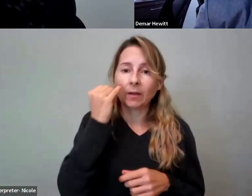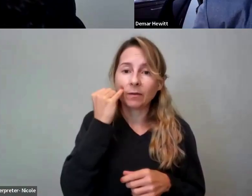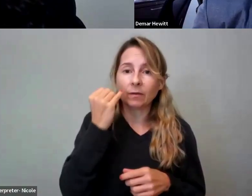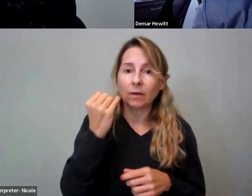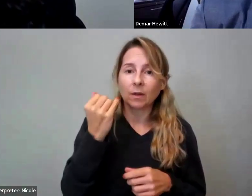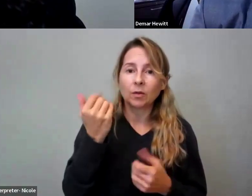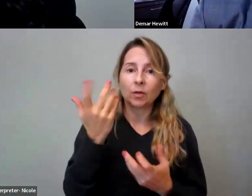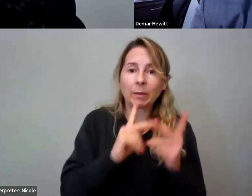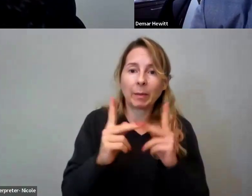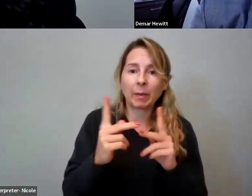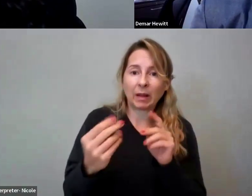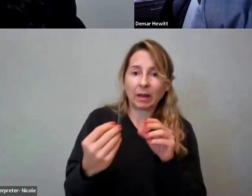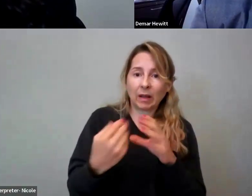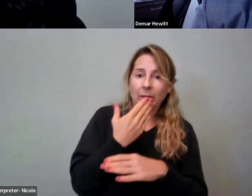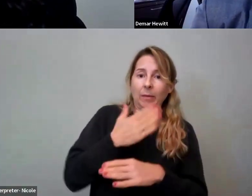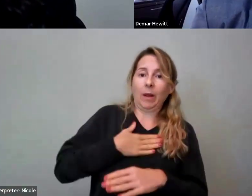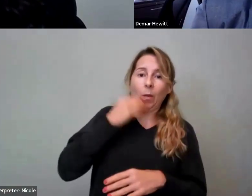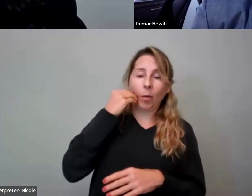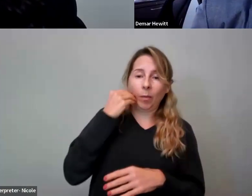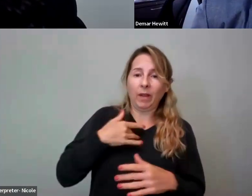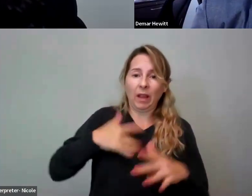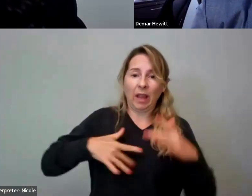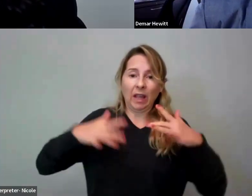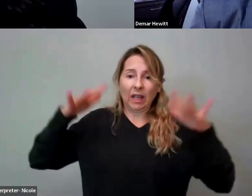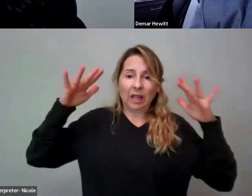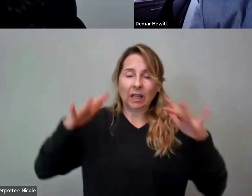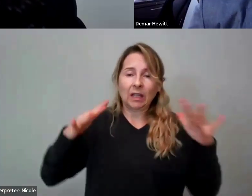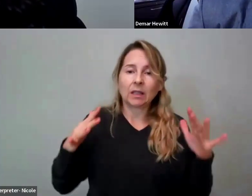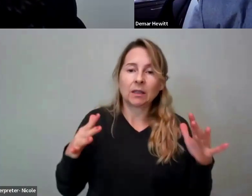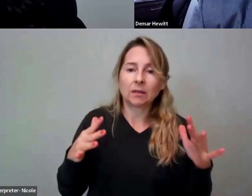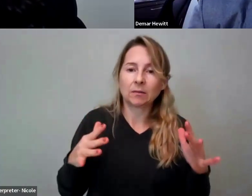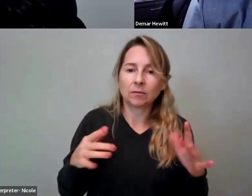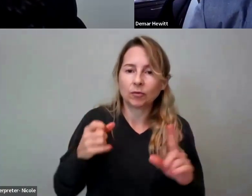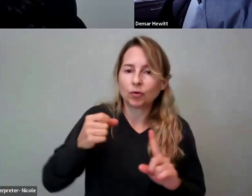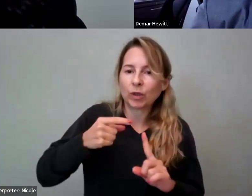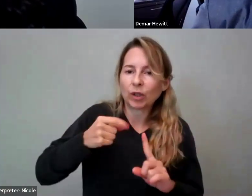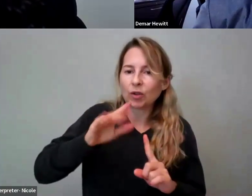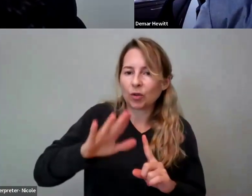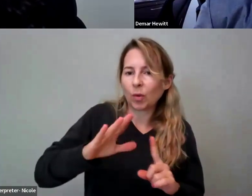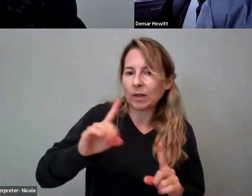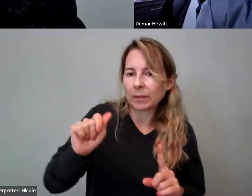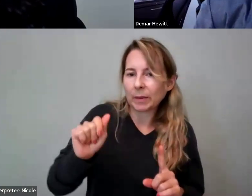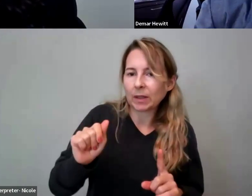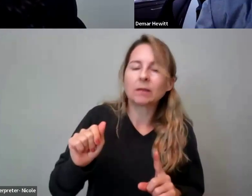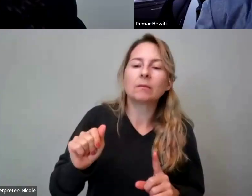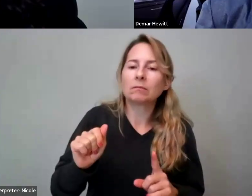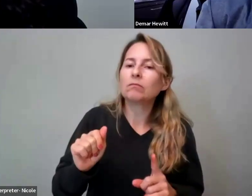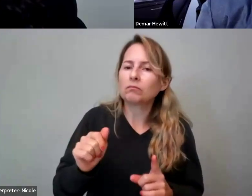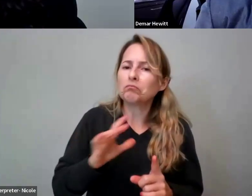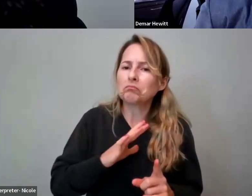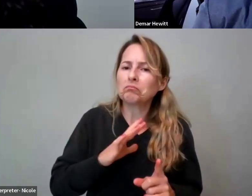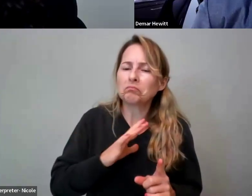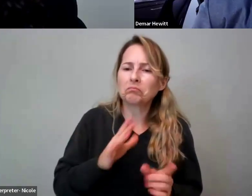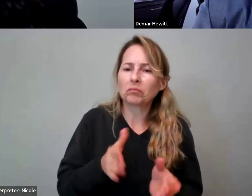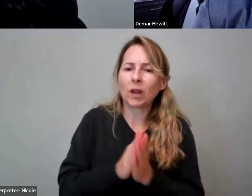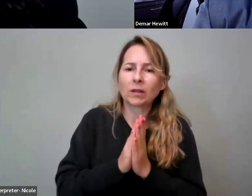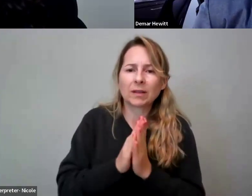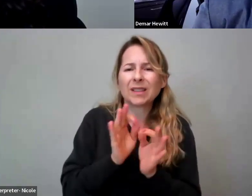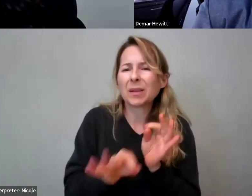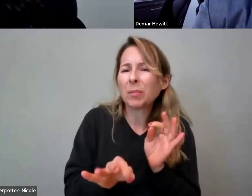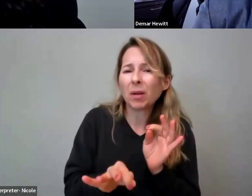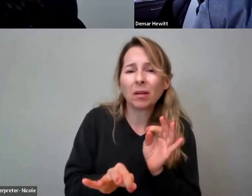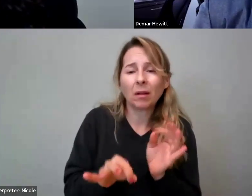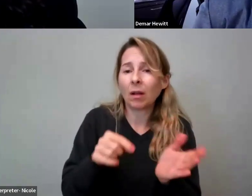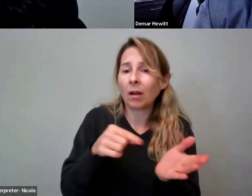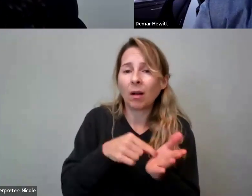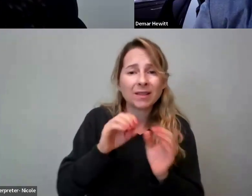and, triggers your disability, then requesting some form of accommodation where it is simple, it doesn't cost the